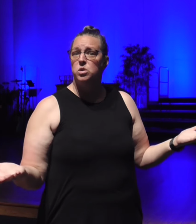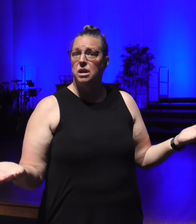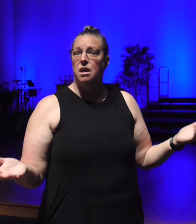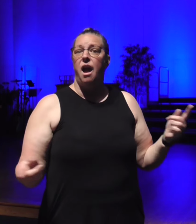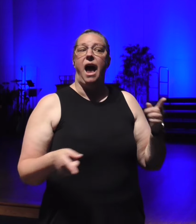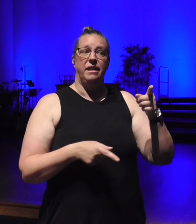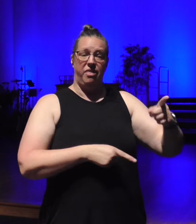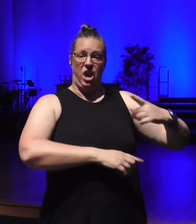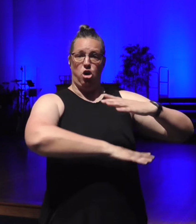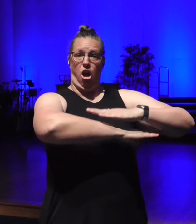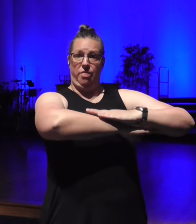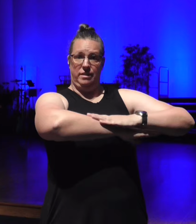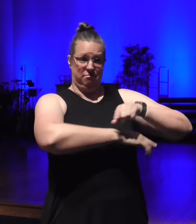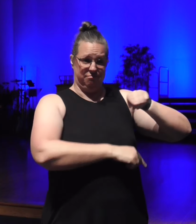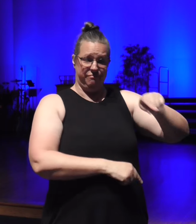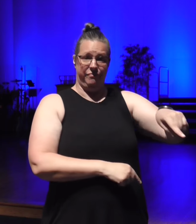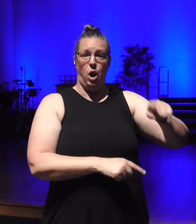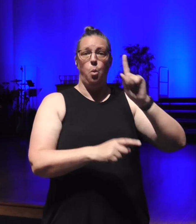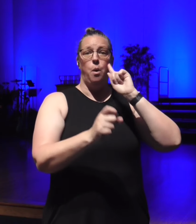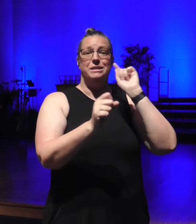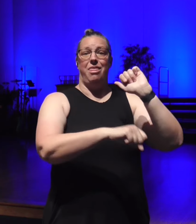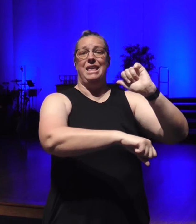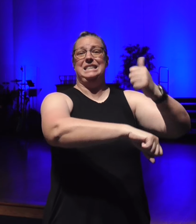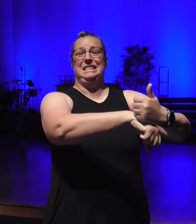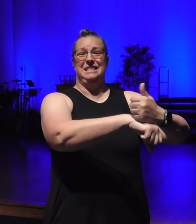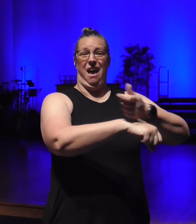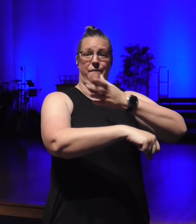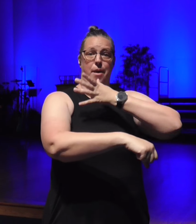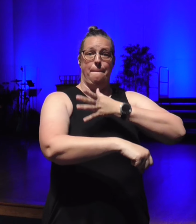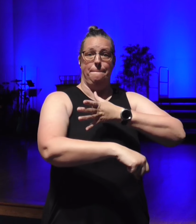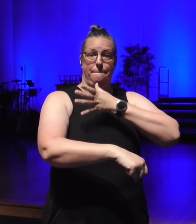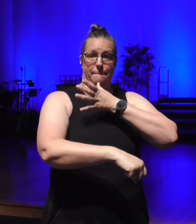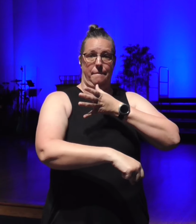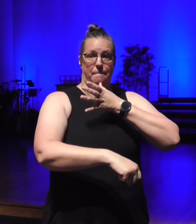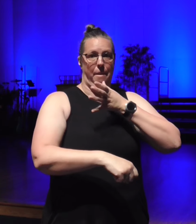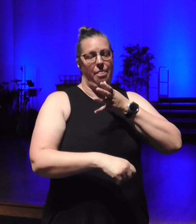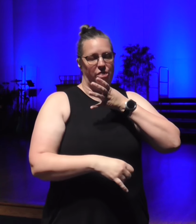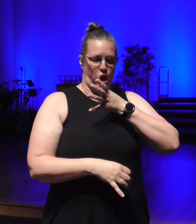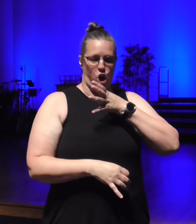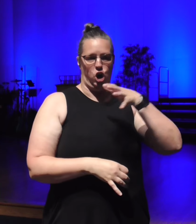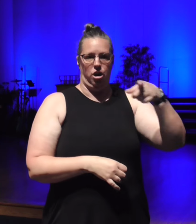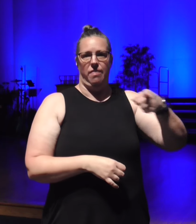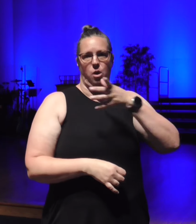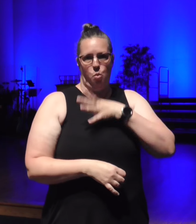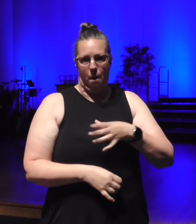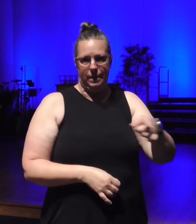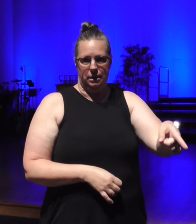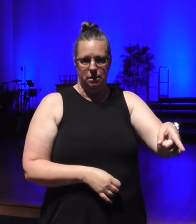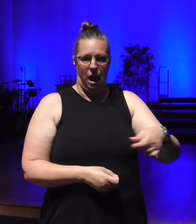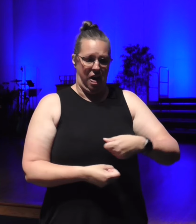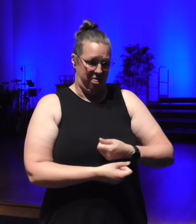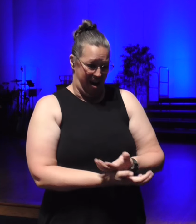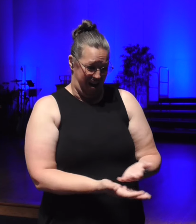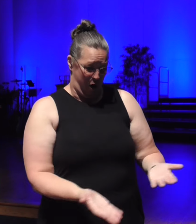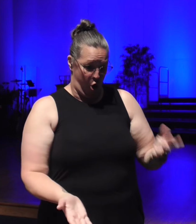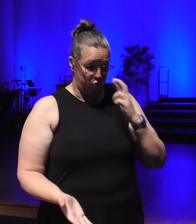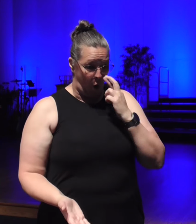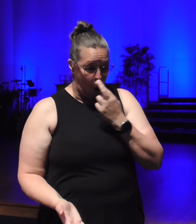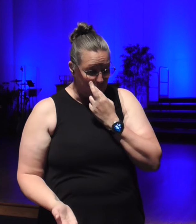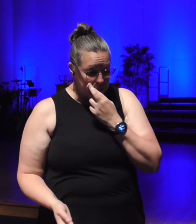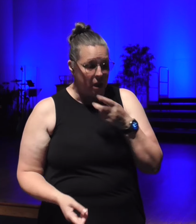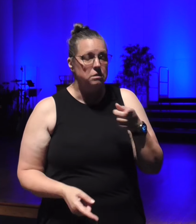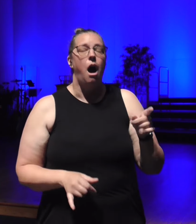image of the Divine Mother, and out fell these roses at the bishop's feet, and he understood in that